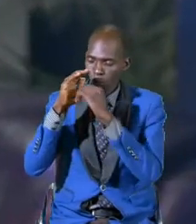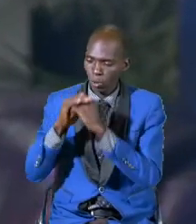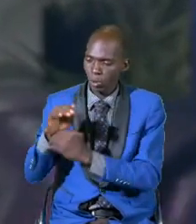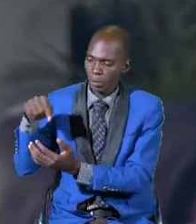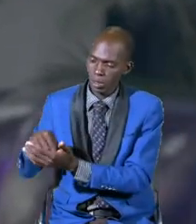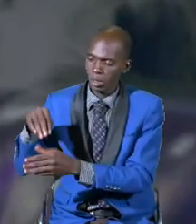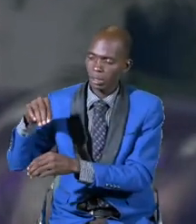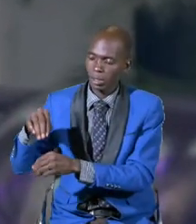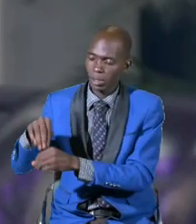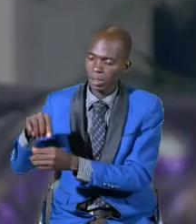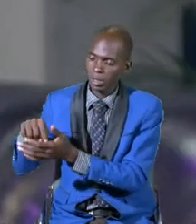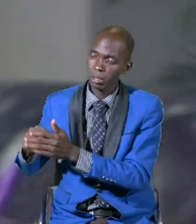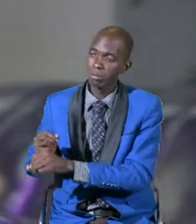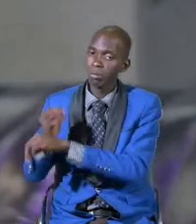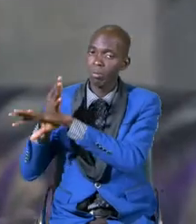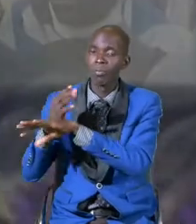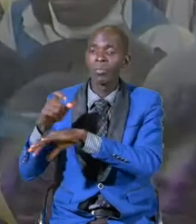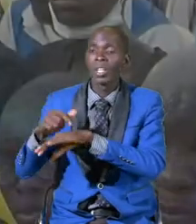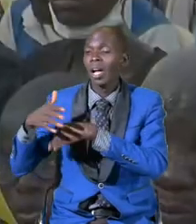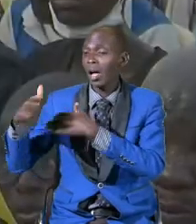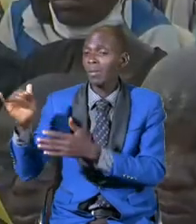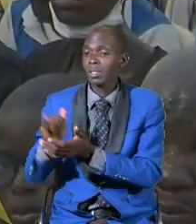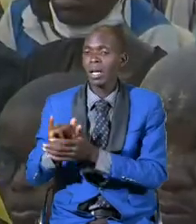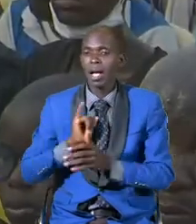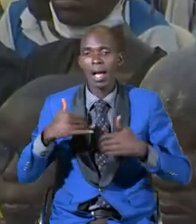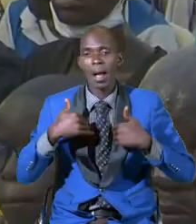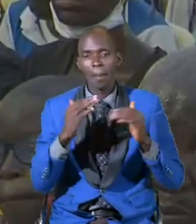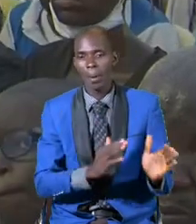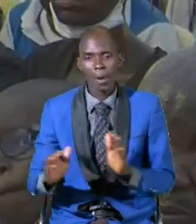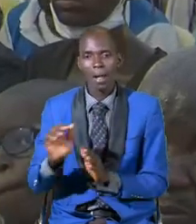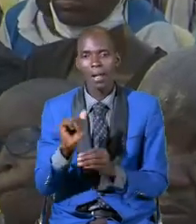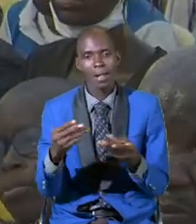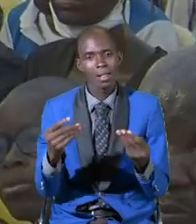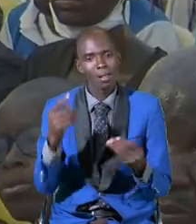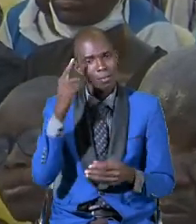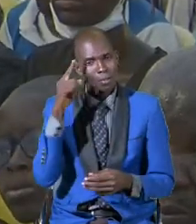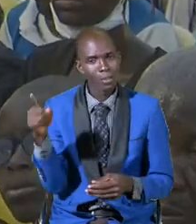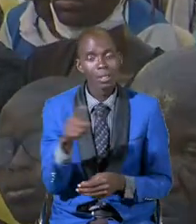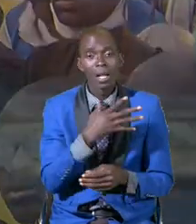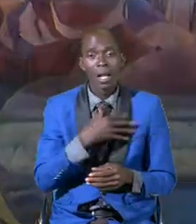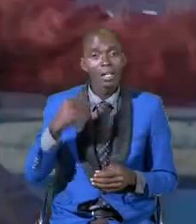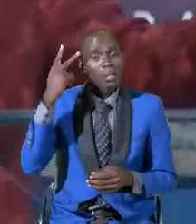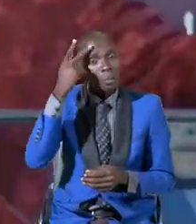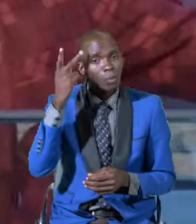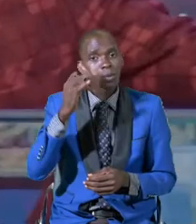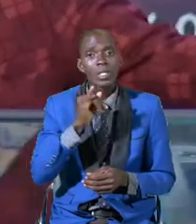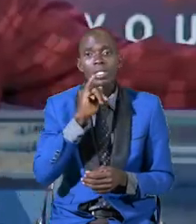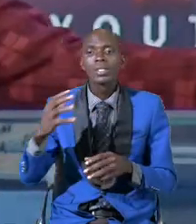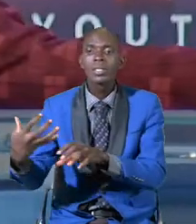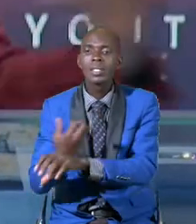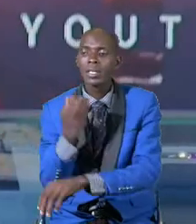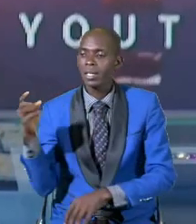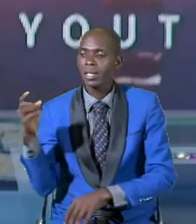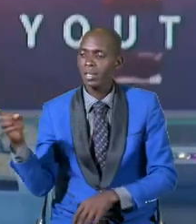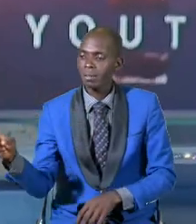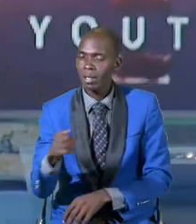after that, I prepared a lunch for them. And the purpose is take them out of the